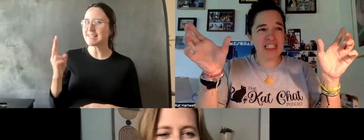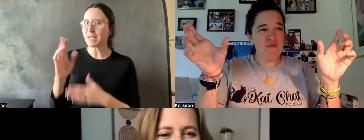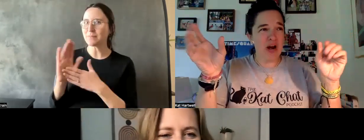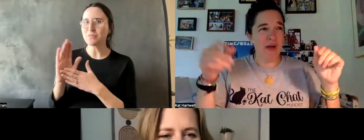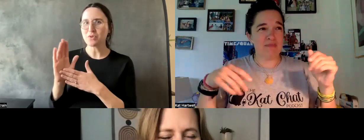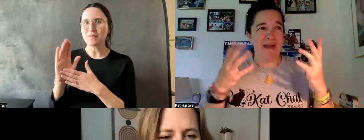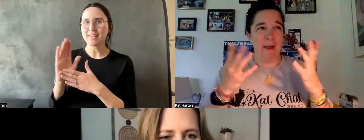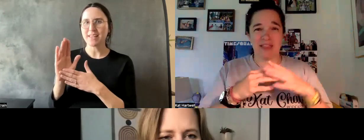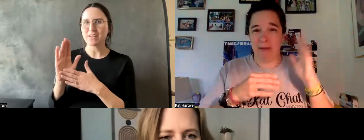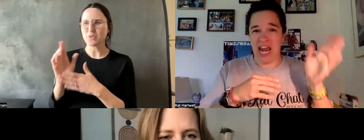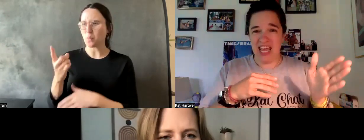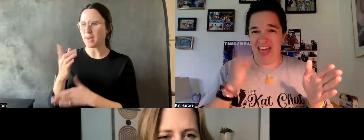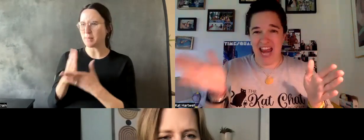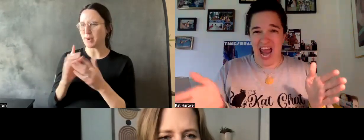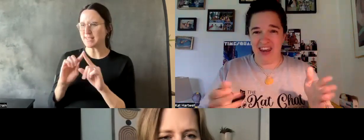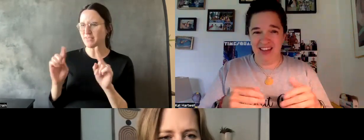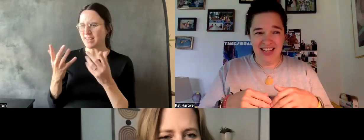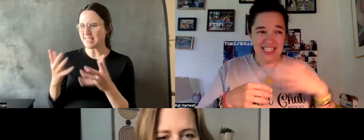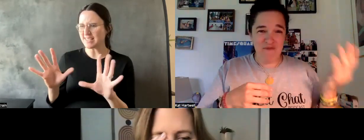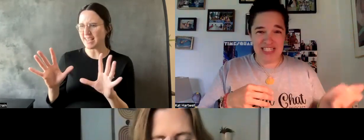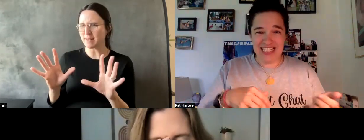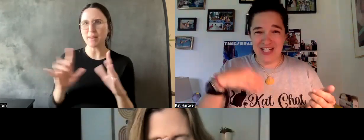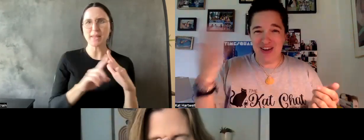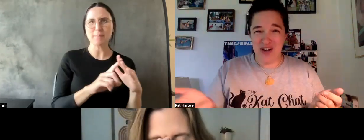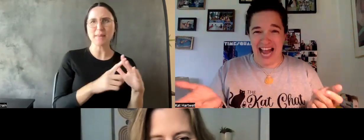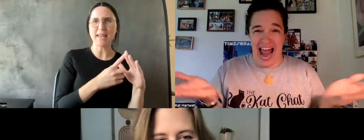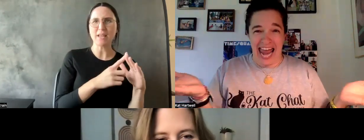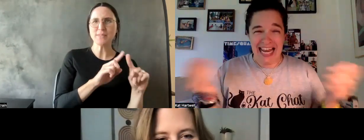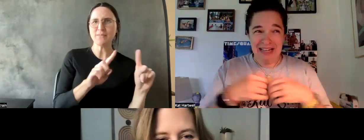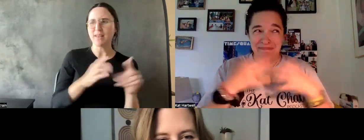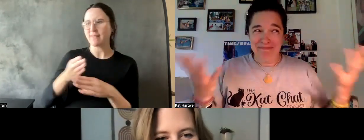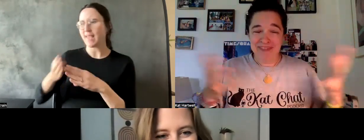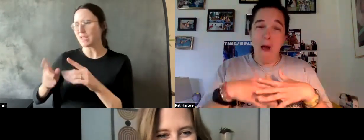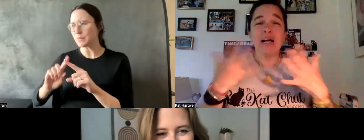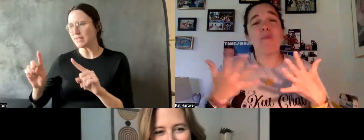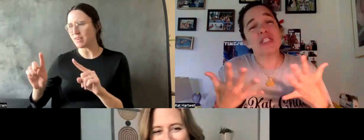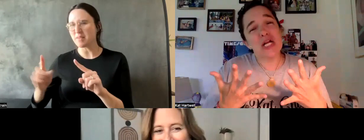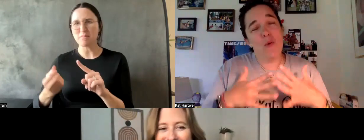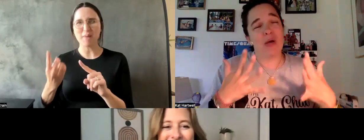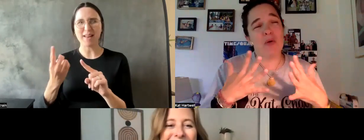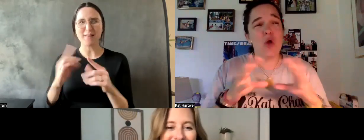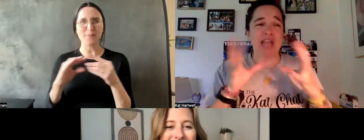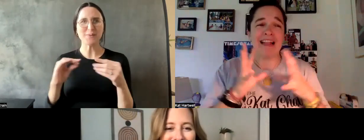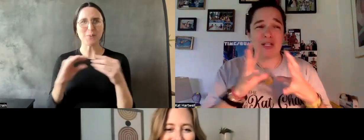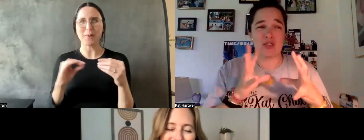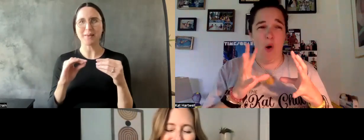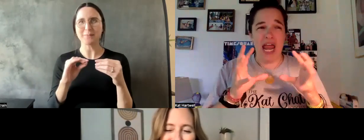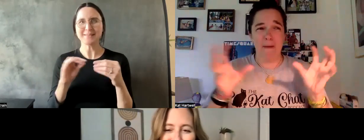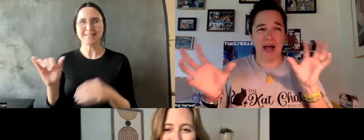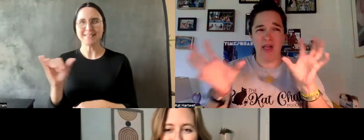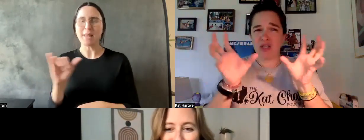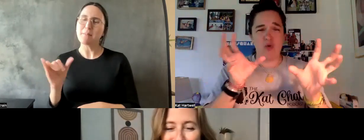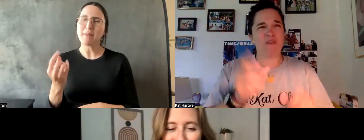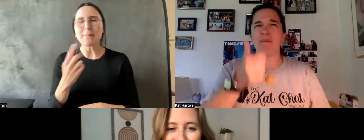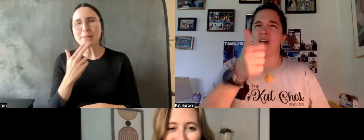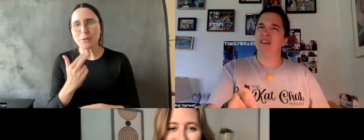part was different. It made me at the beginning and the end. Different guy. But it was cute. It was cute. I like the story,